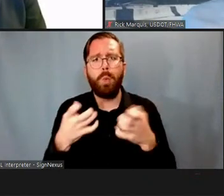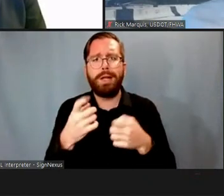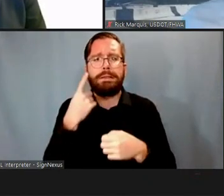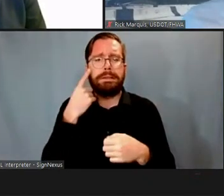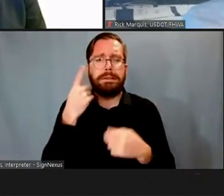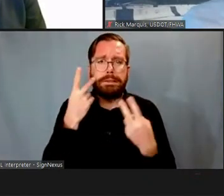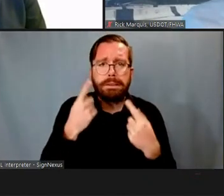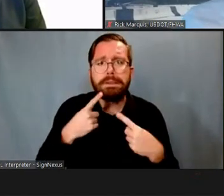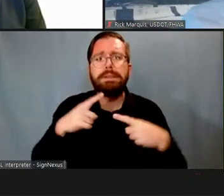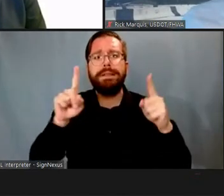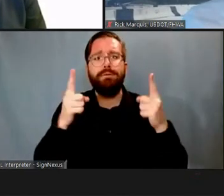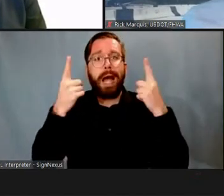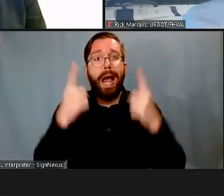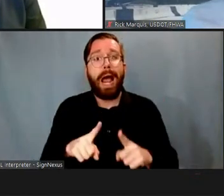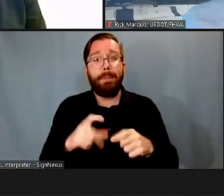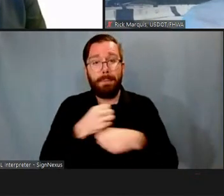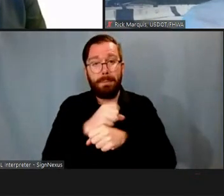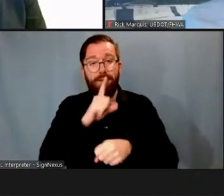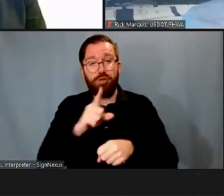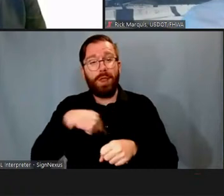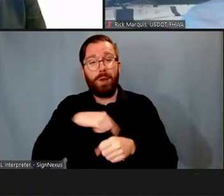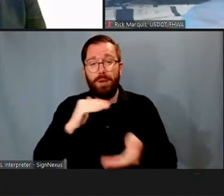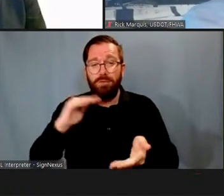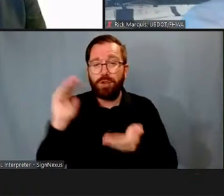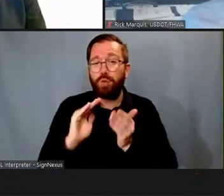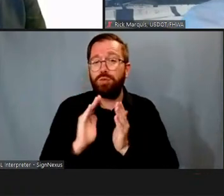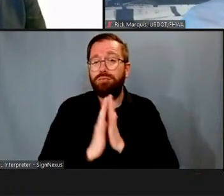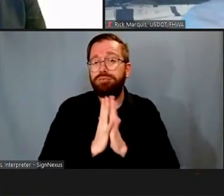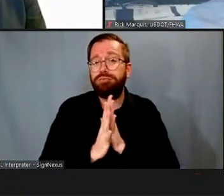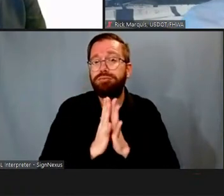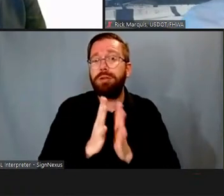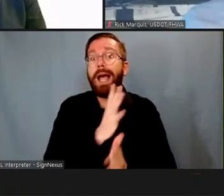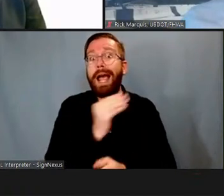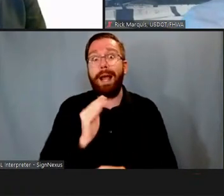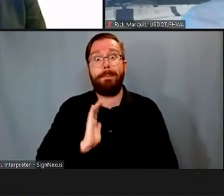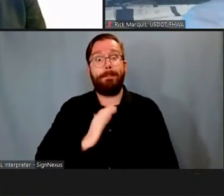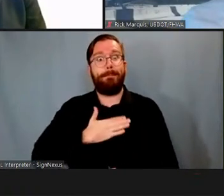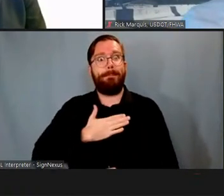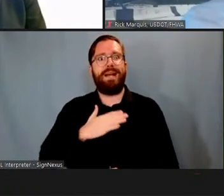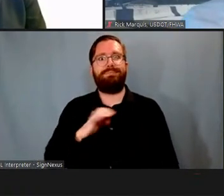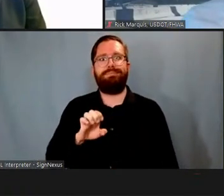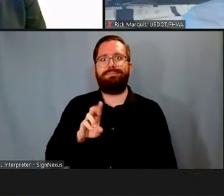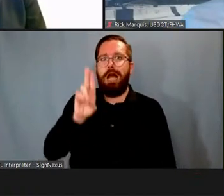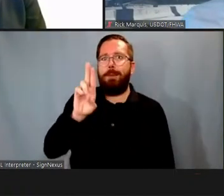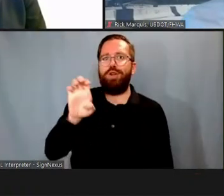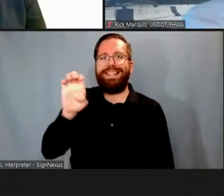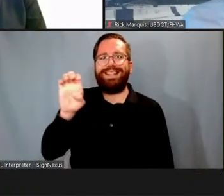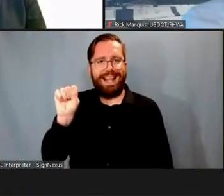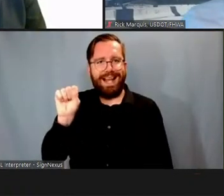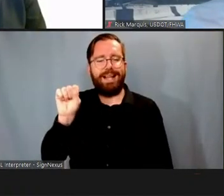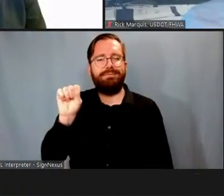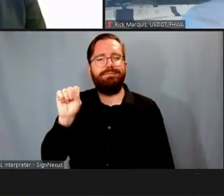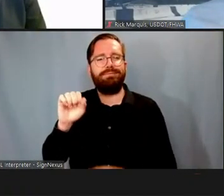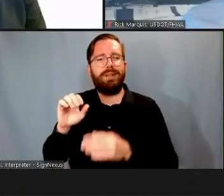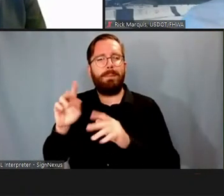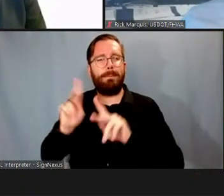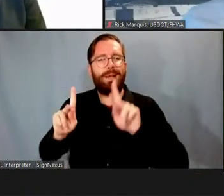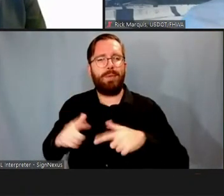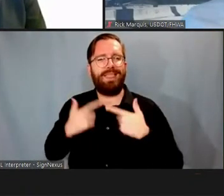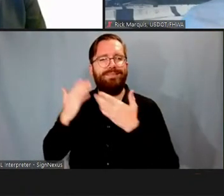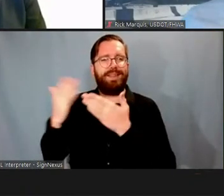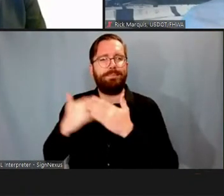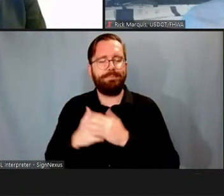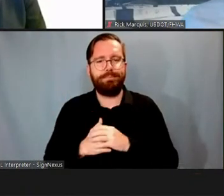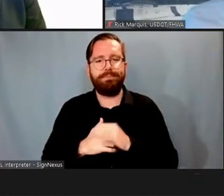disruption across the city and specifically to my upper east side neighbors and one that is fair and equitable to val vulnerable populations